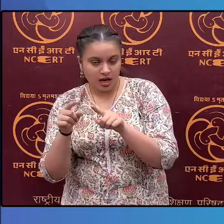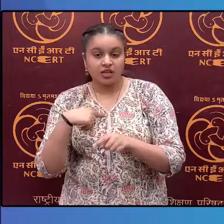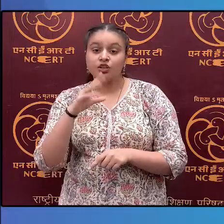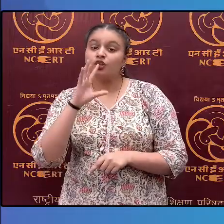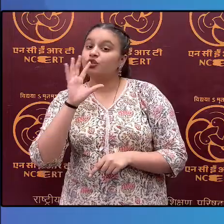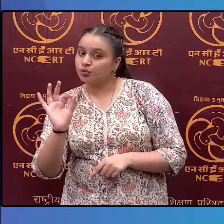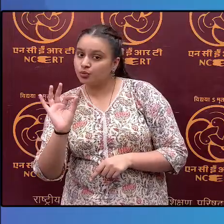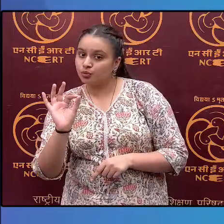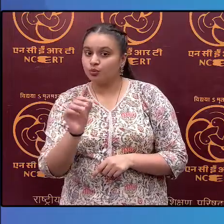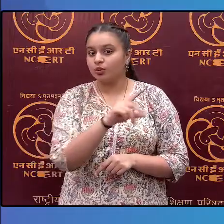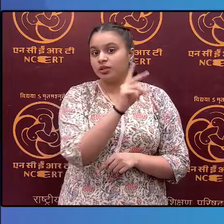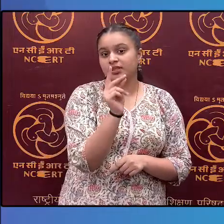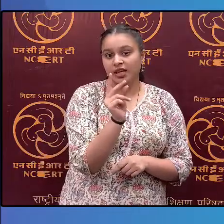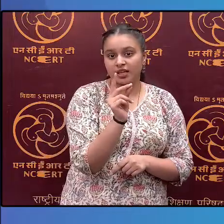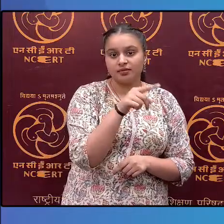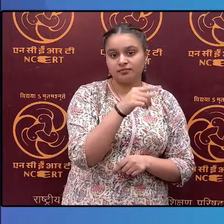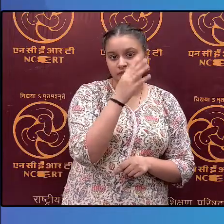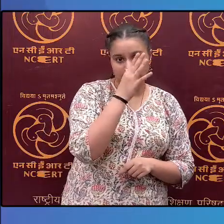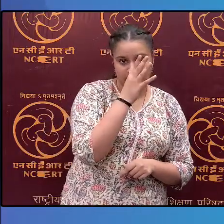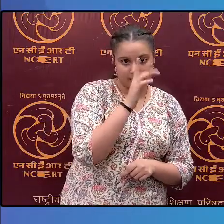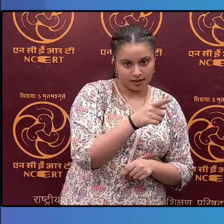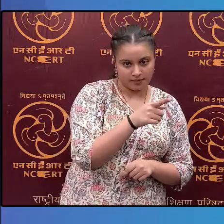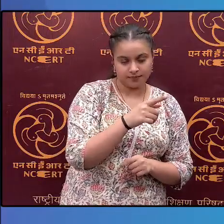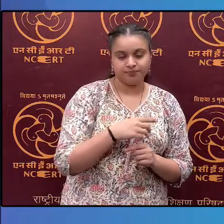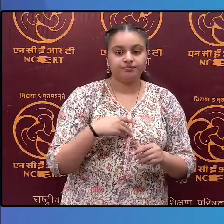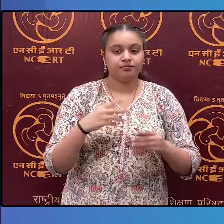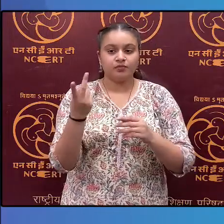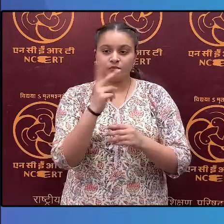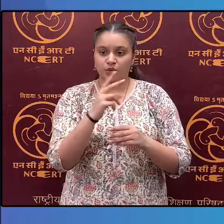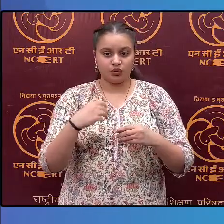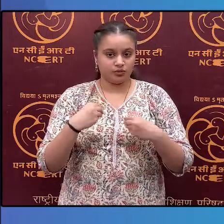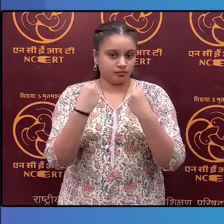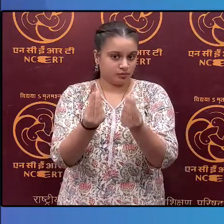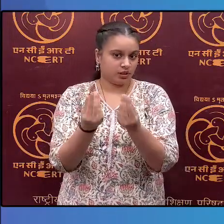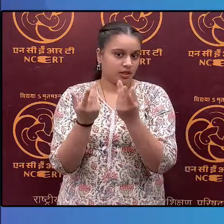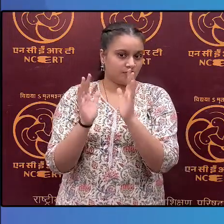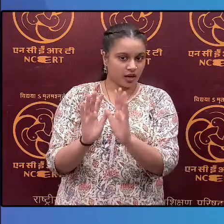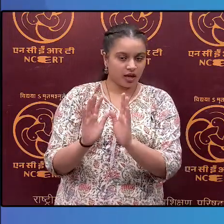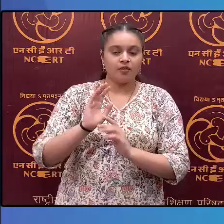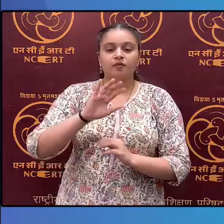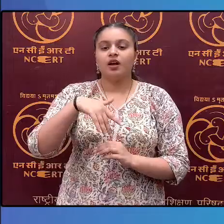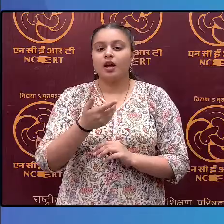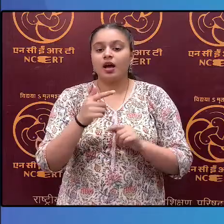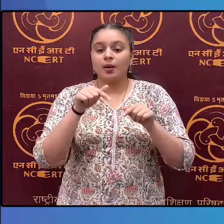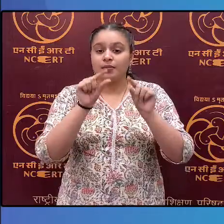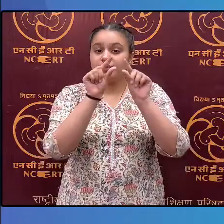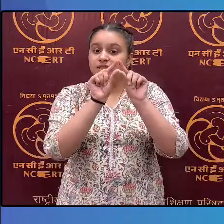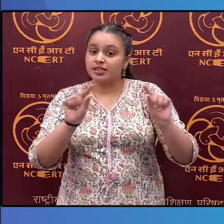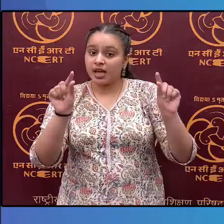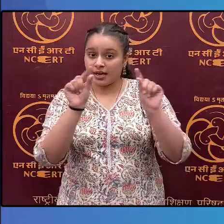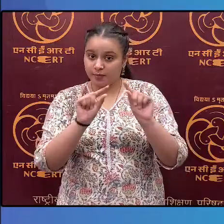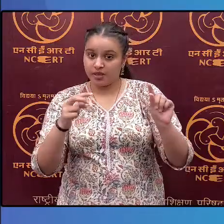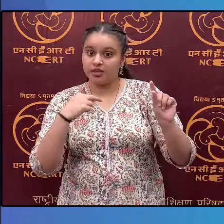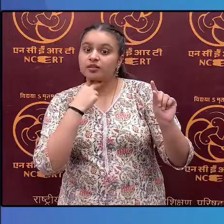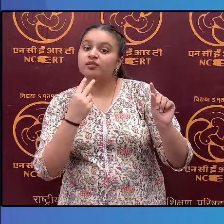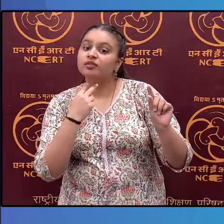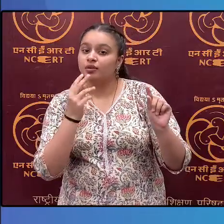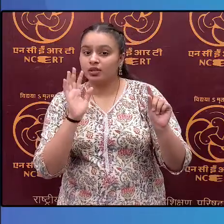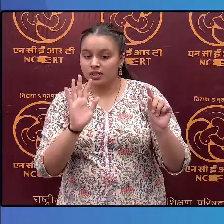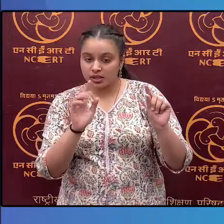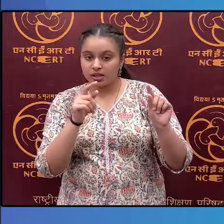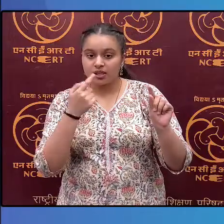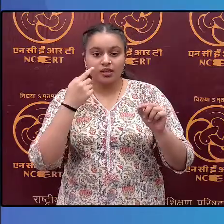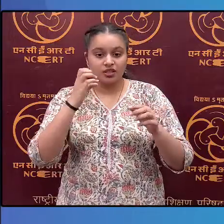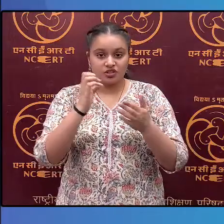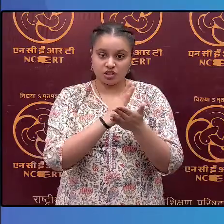and the other stands for false. Okay. So, I will give you statements and through that statement, you have to guess according to the